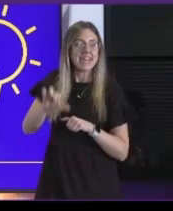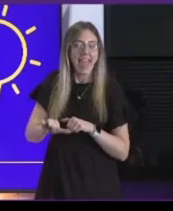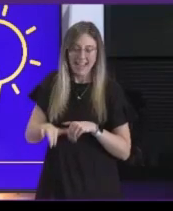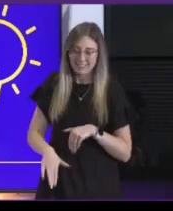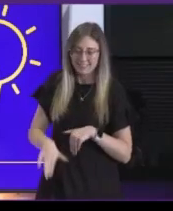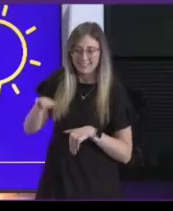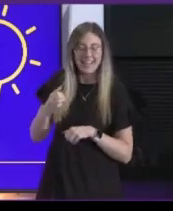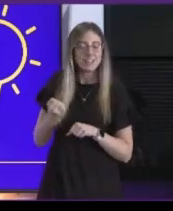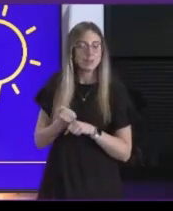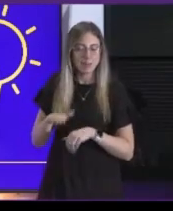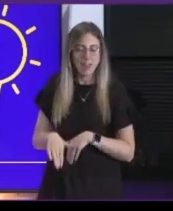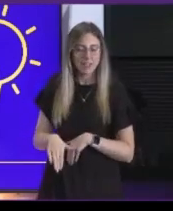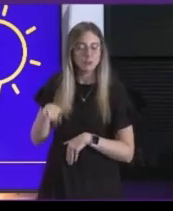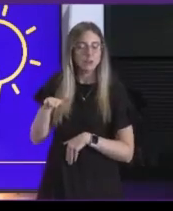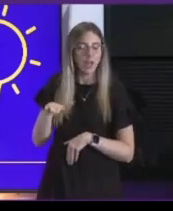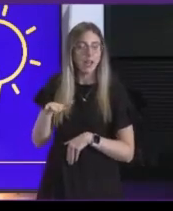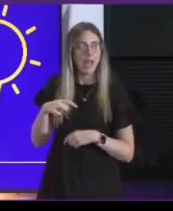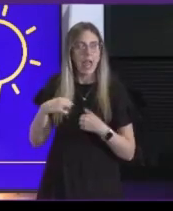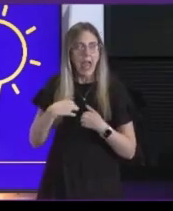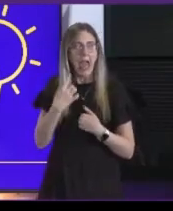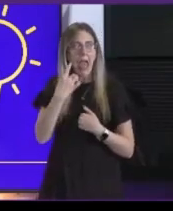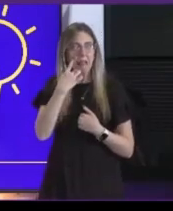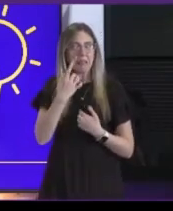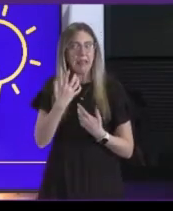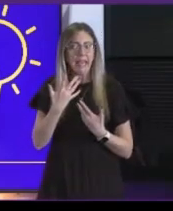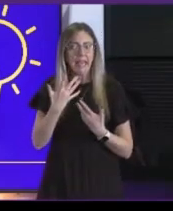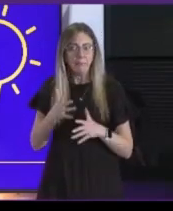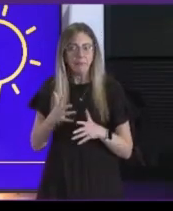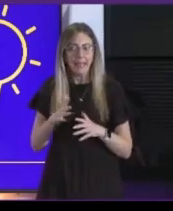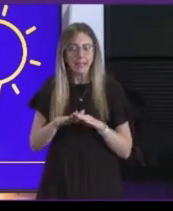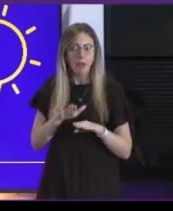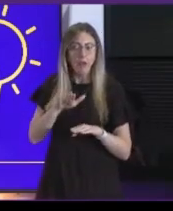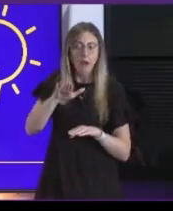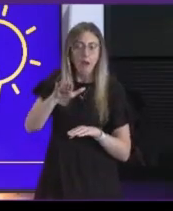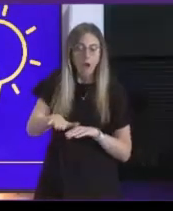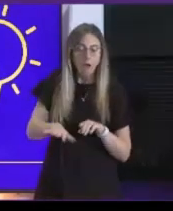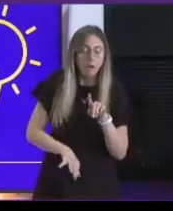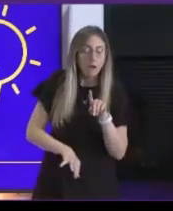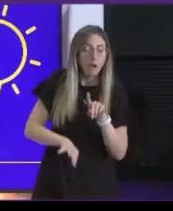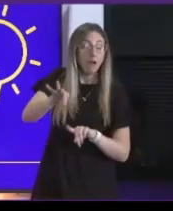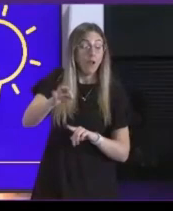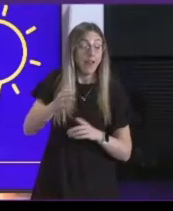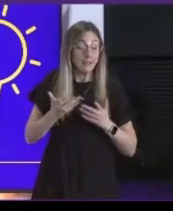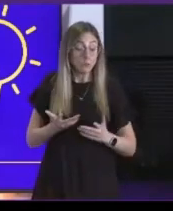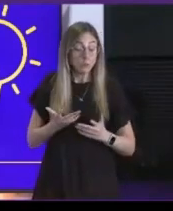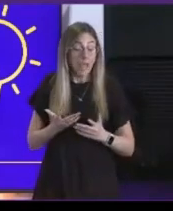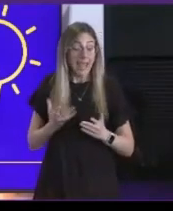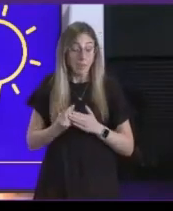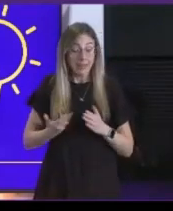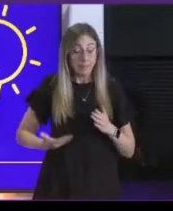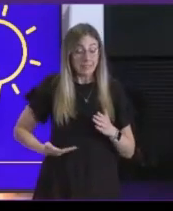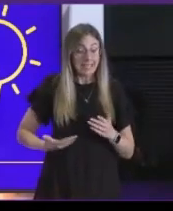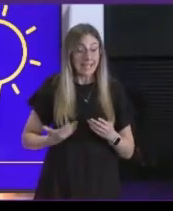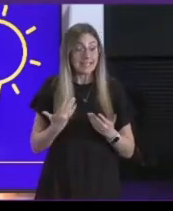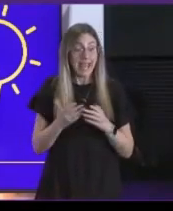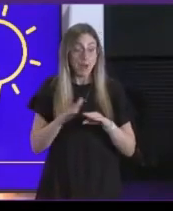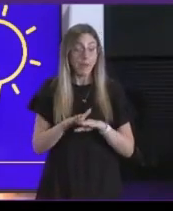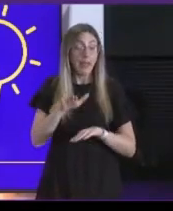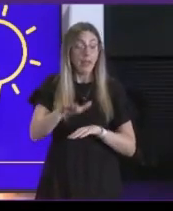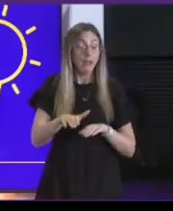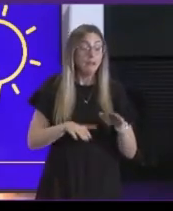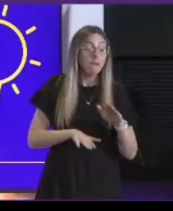up. And while I think we are making amazing strides at what we're doing today in business and how we're moving